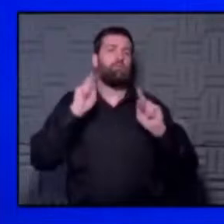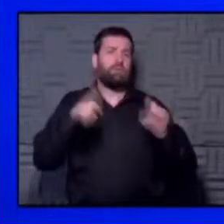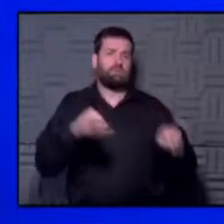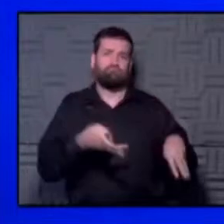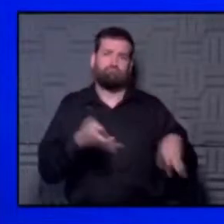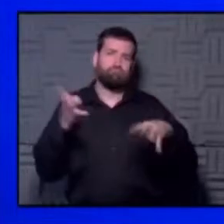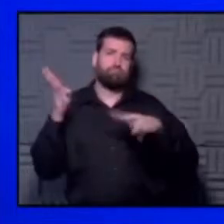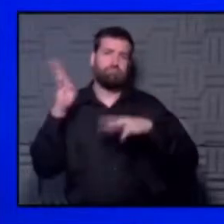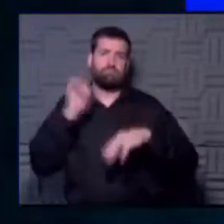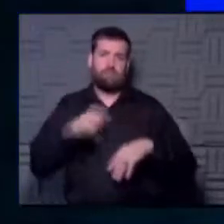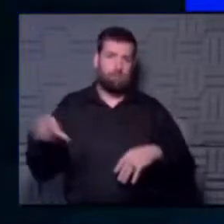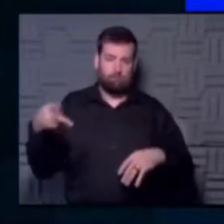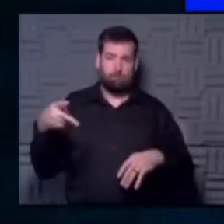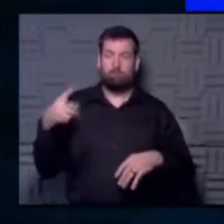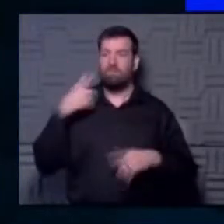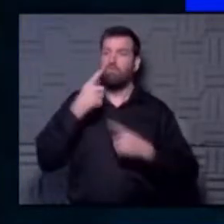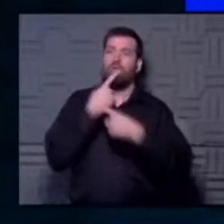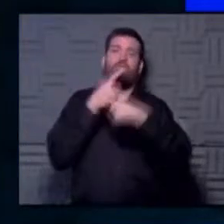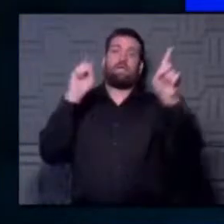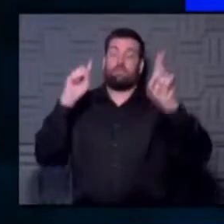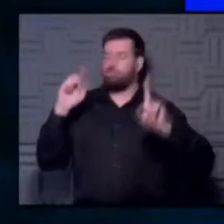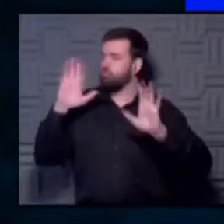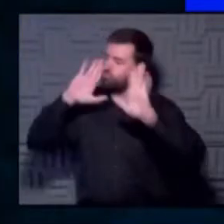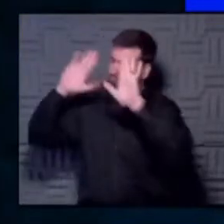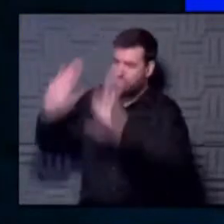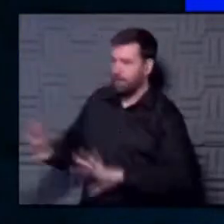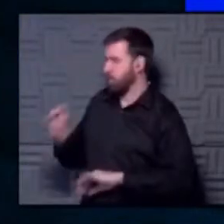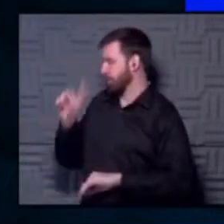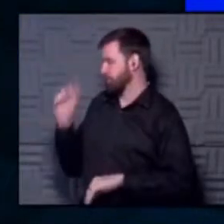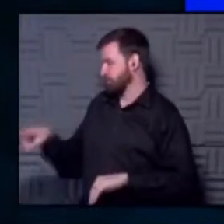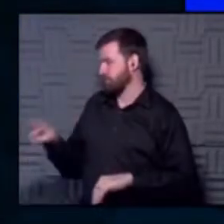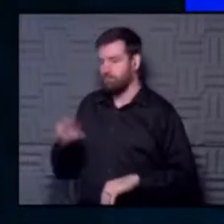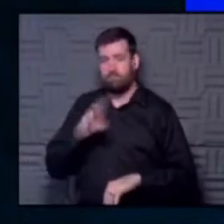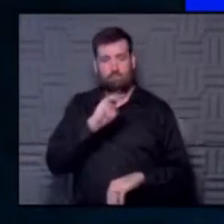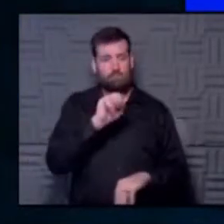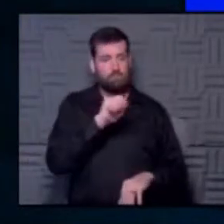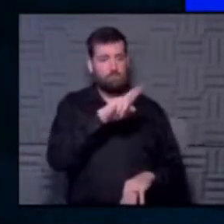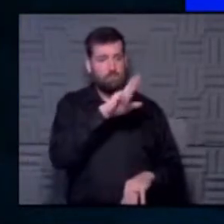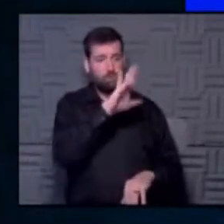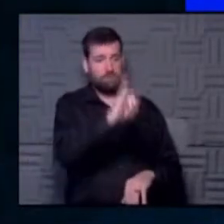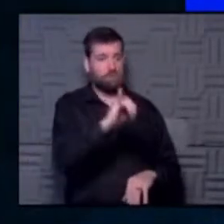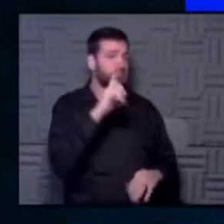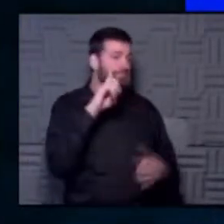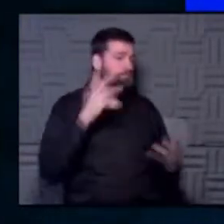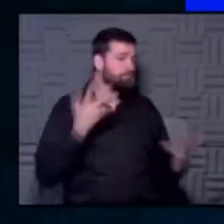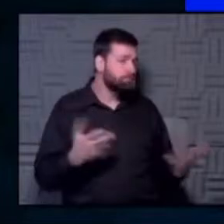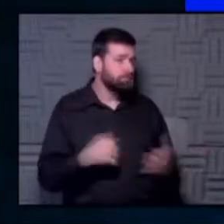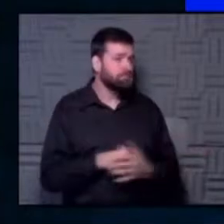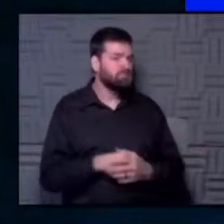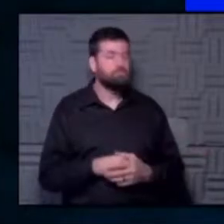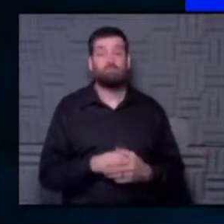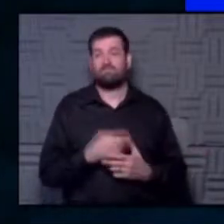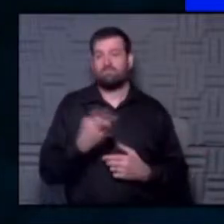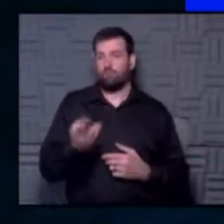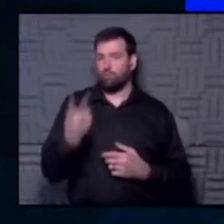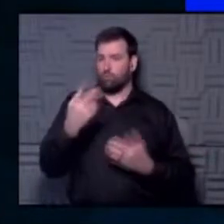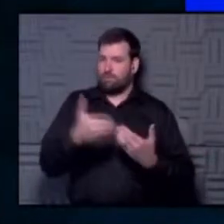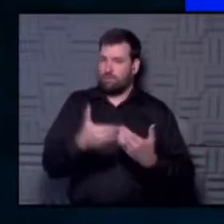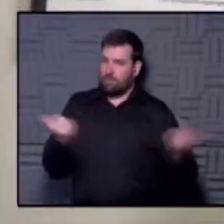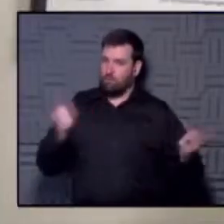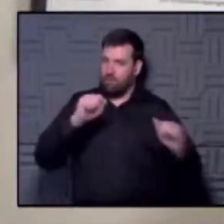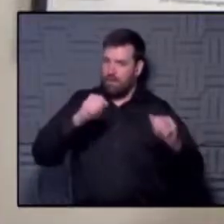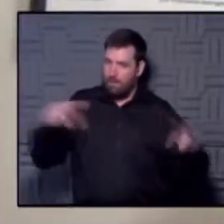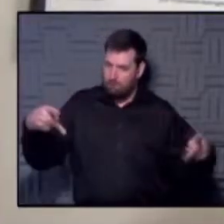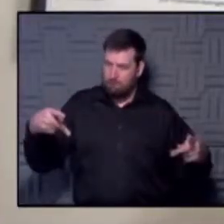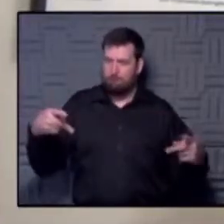really effective? Oh, great question. Marcy, what do you think? Well, we're talking about two different apps. So